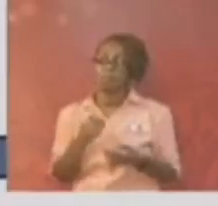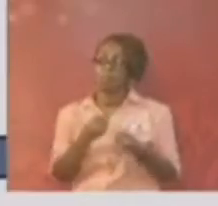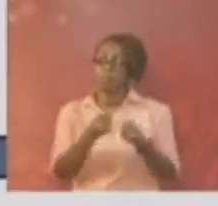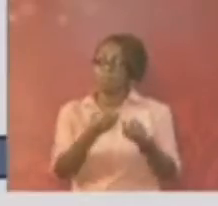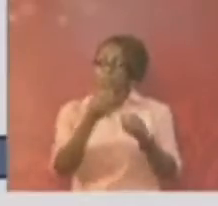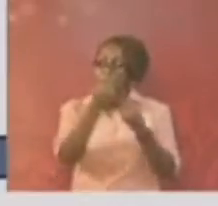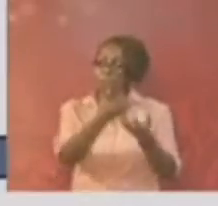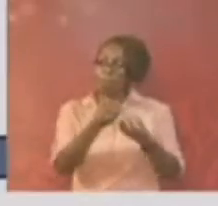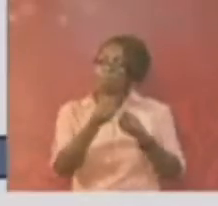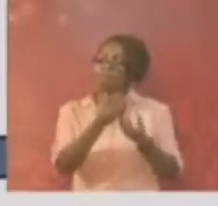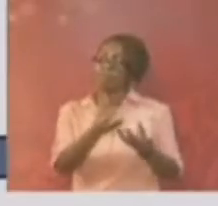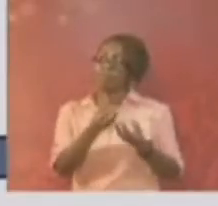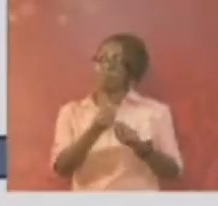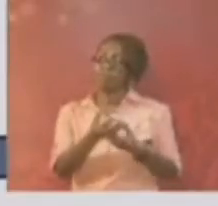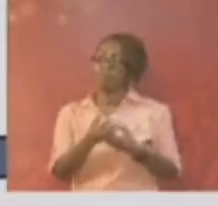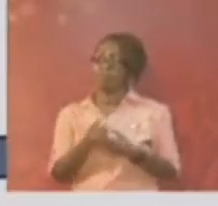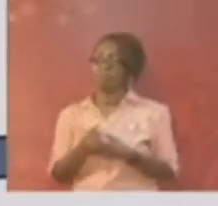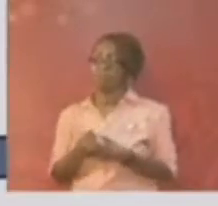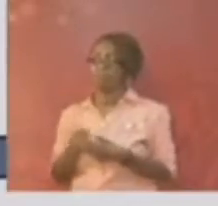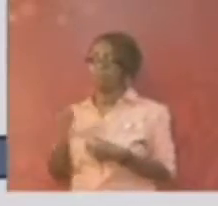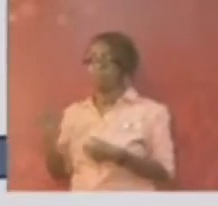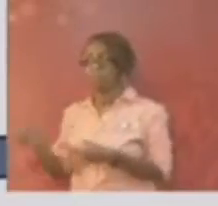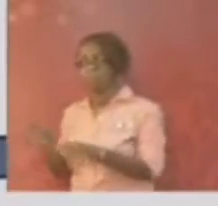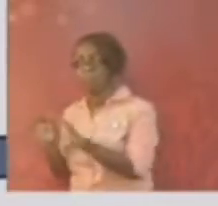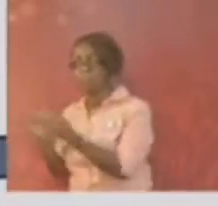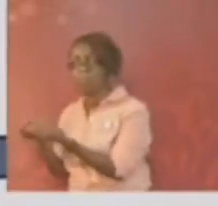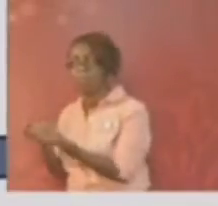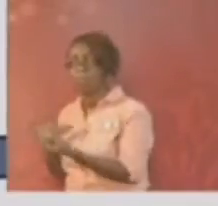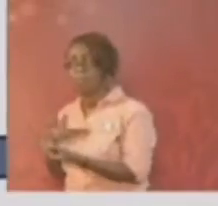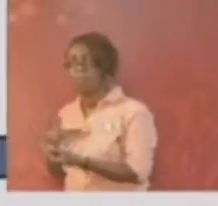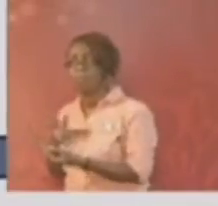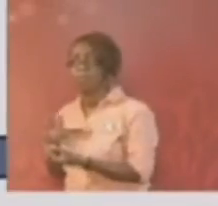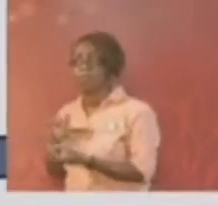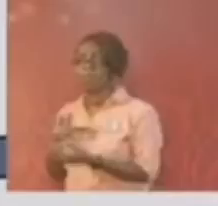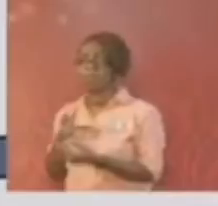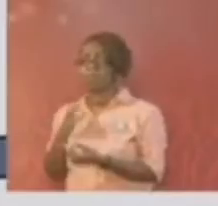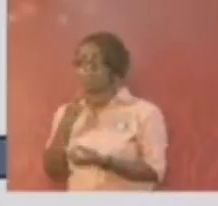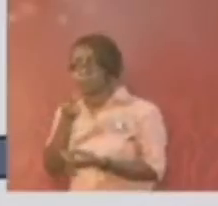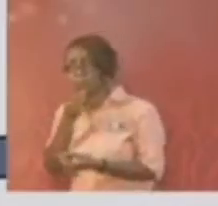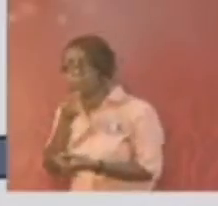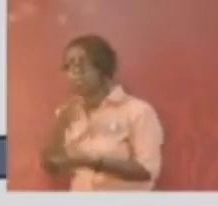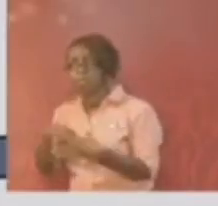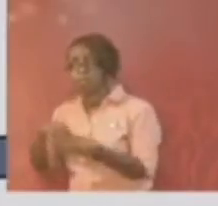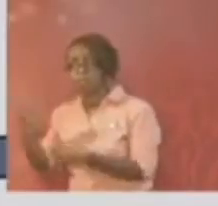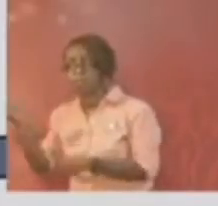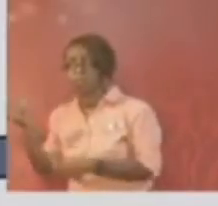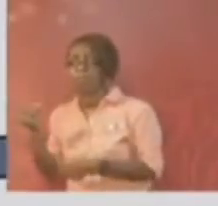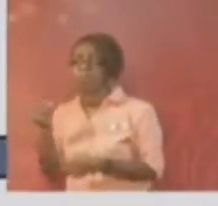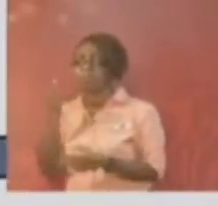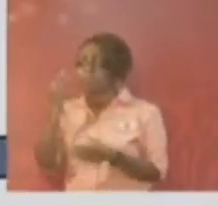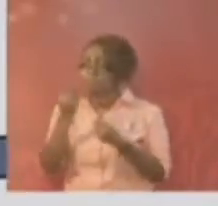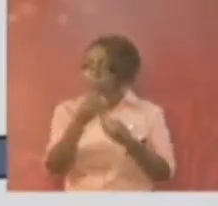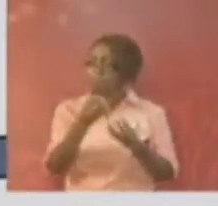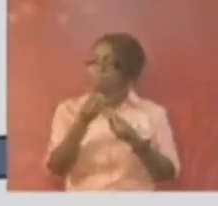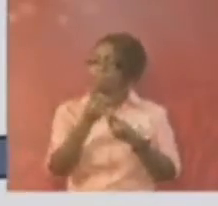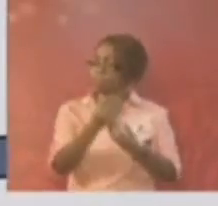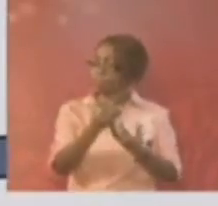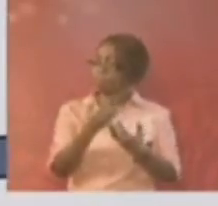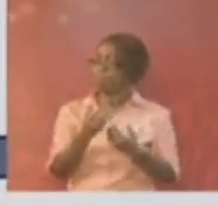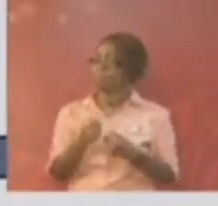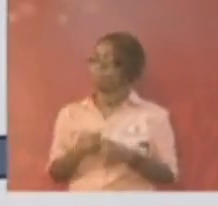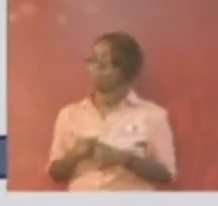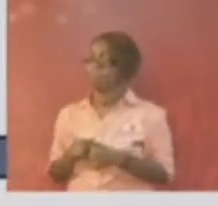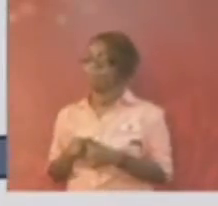progress of their relatives, and of course preparing them either for discharge or for managing issues when the